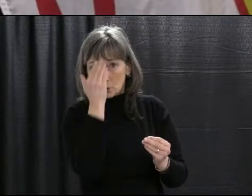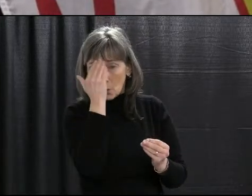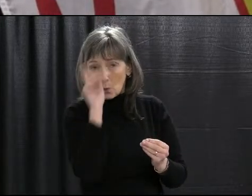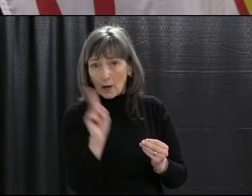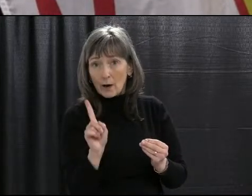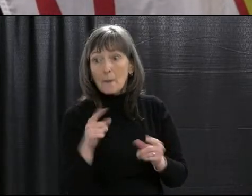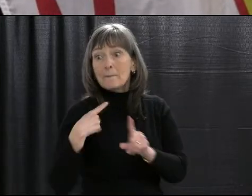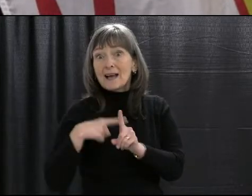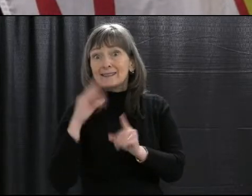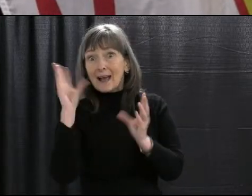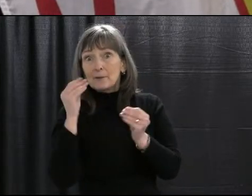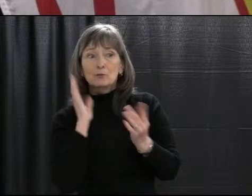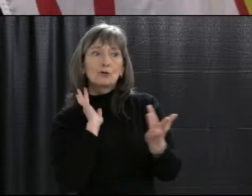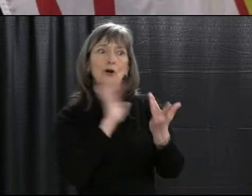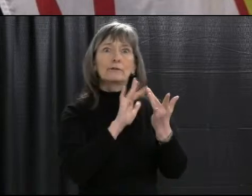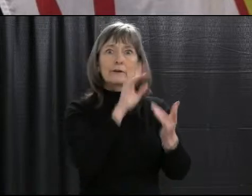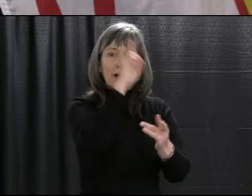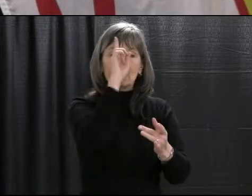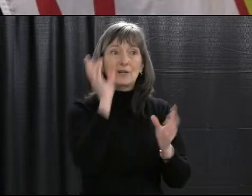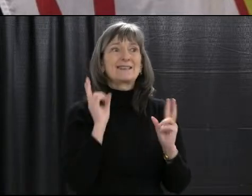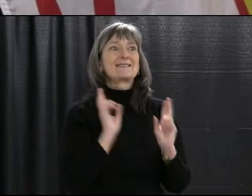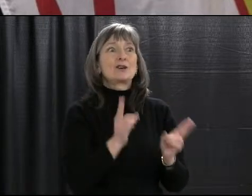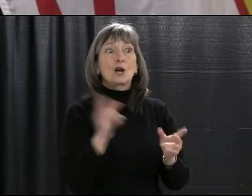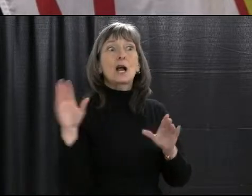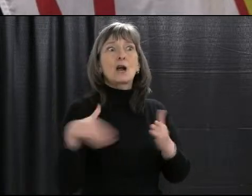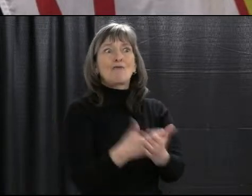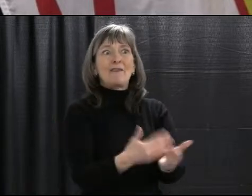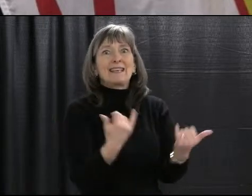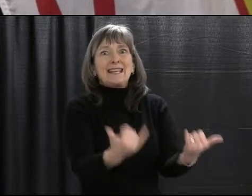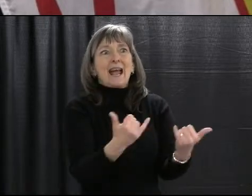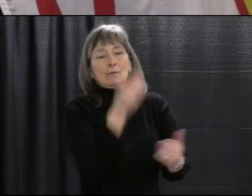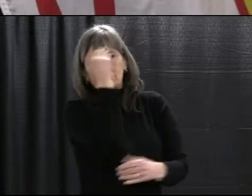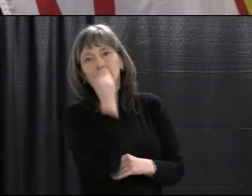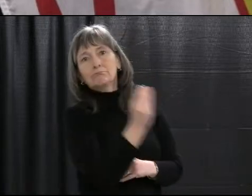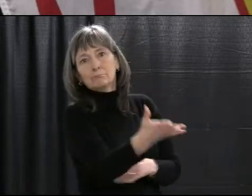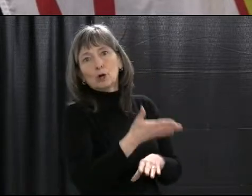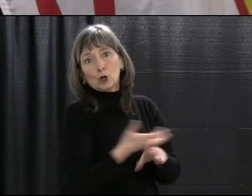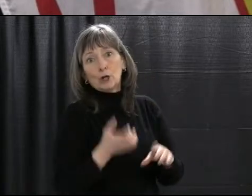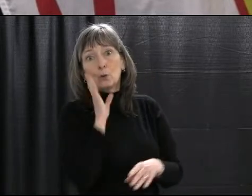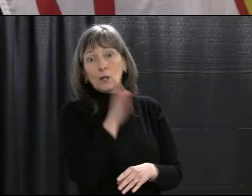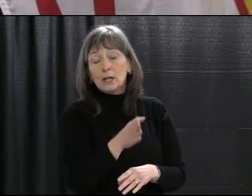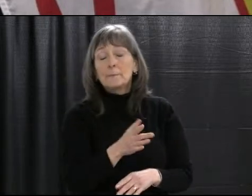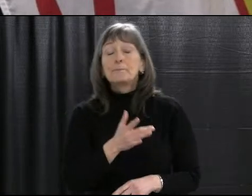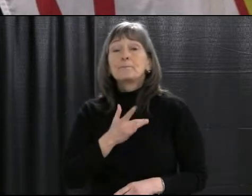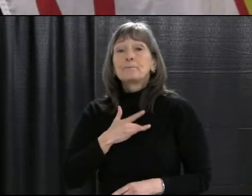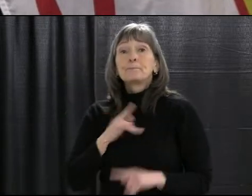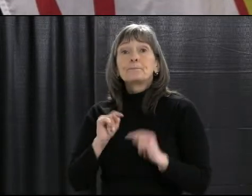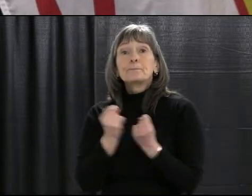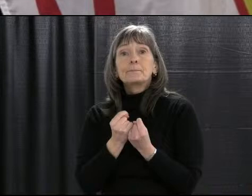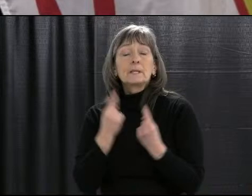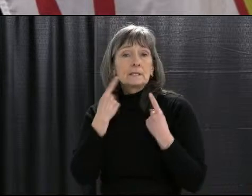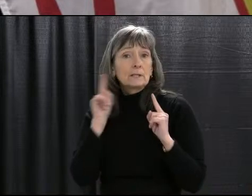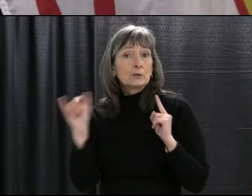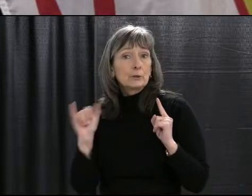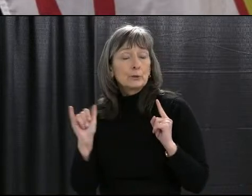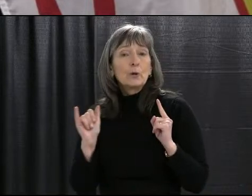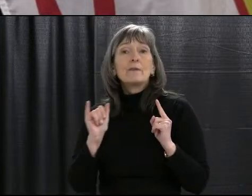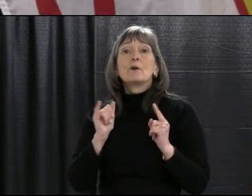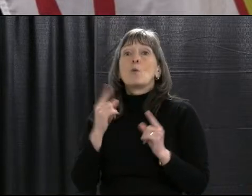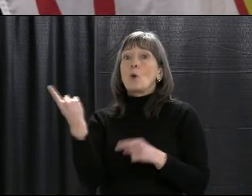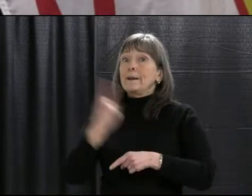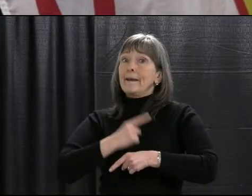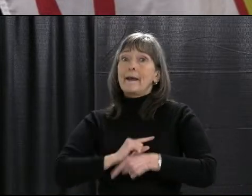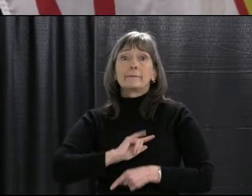you are coming ahead of time. Our cardiac team has also seen success with both the same-day fly-in,